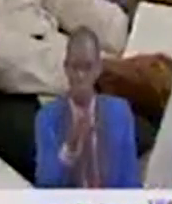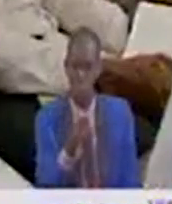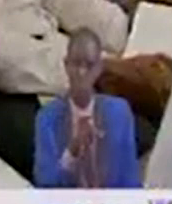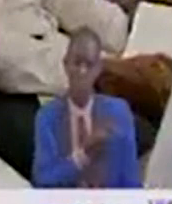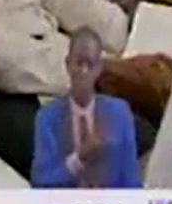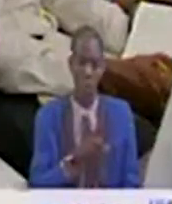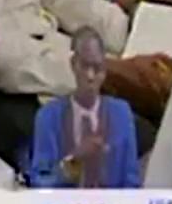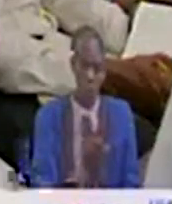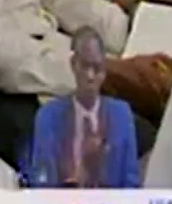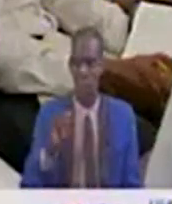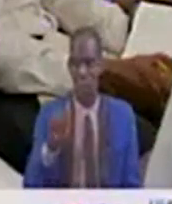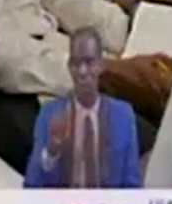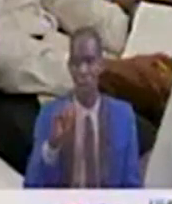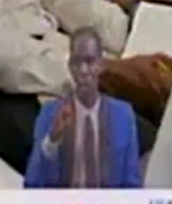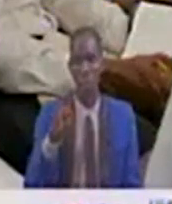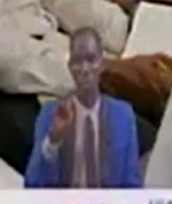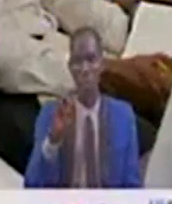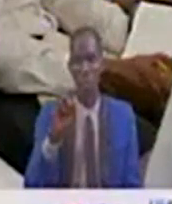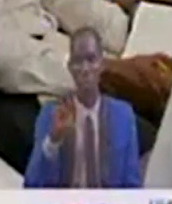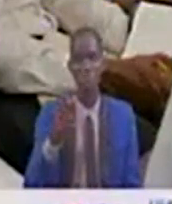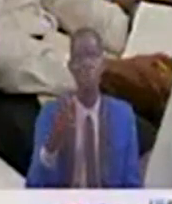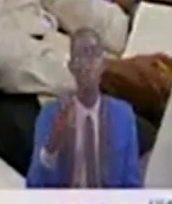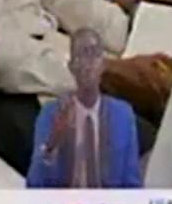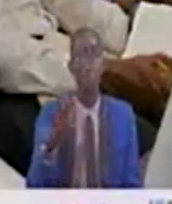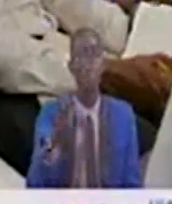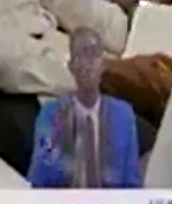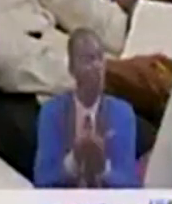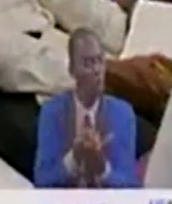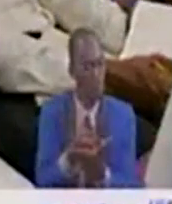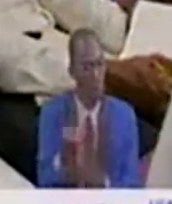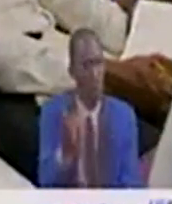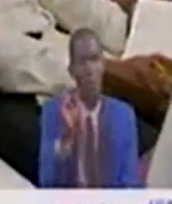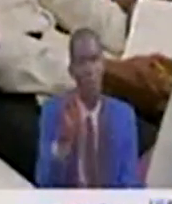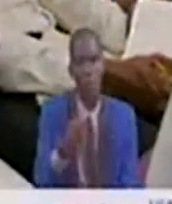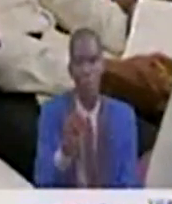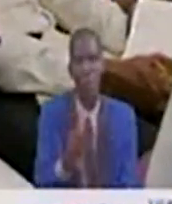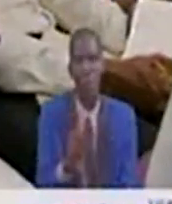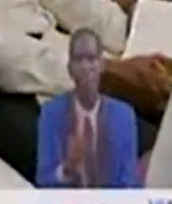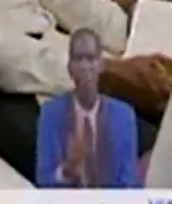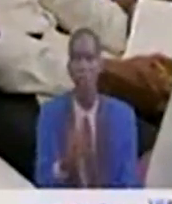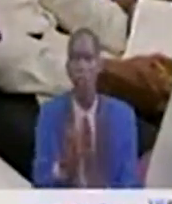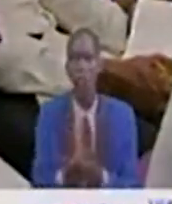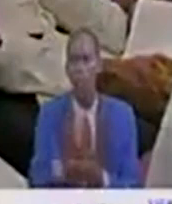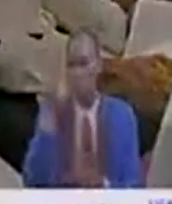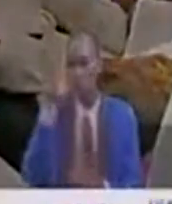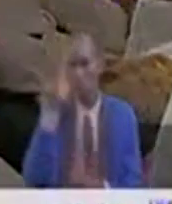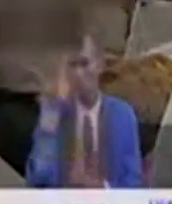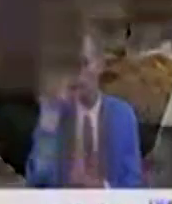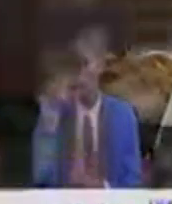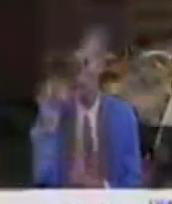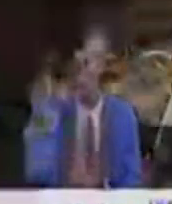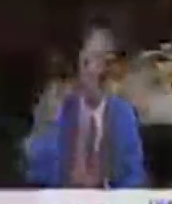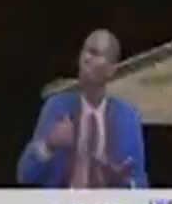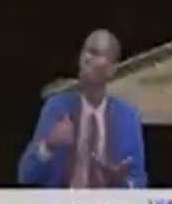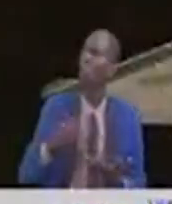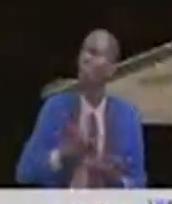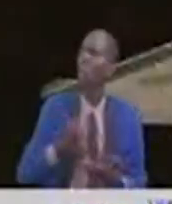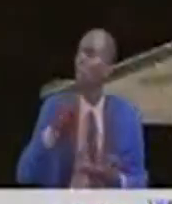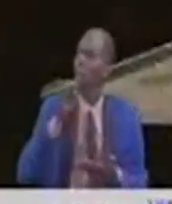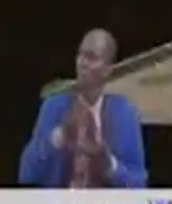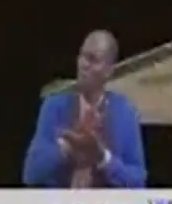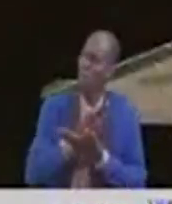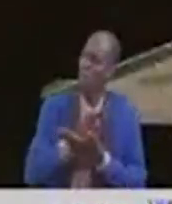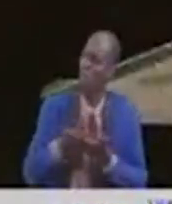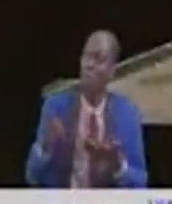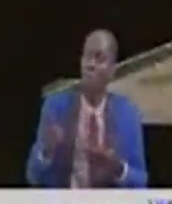of thine heart. He said, God, I'm righteous. That's what he thought. But the righteous man is